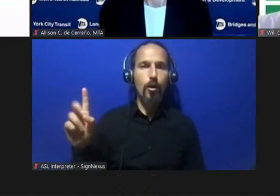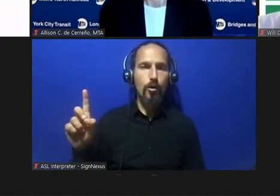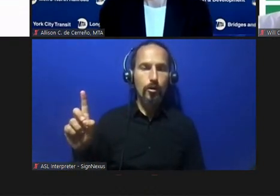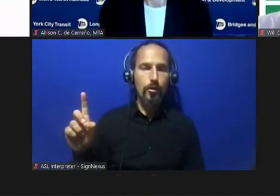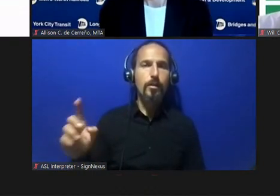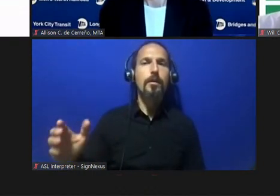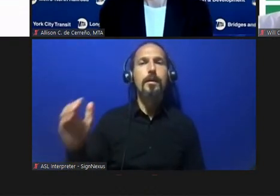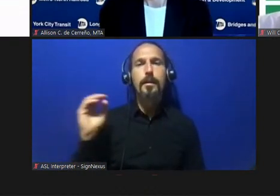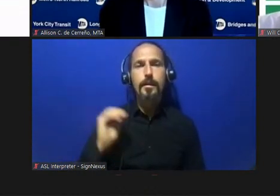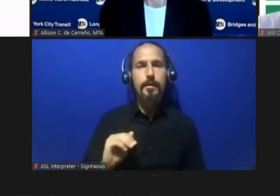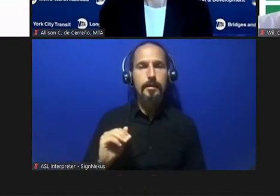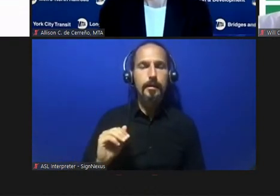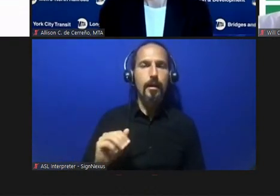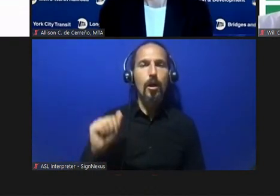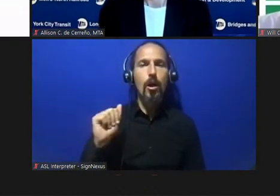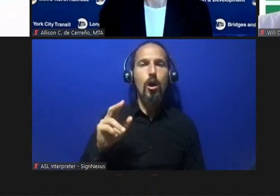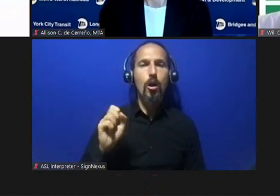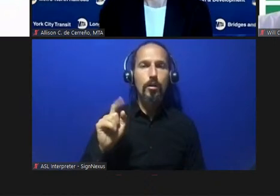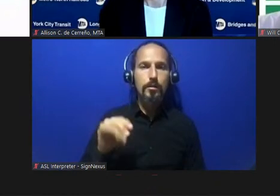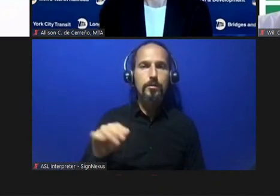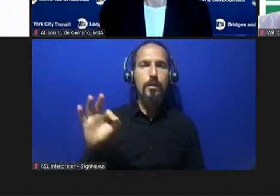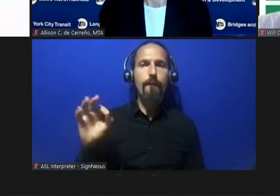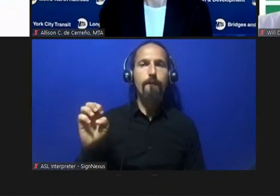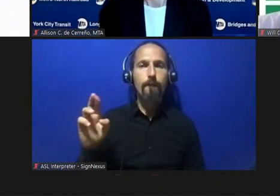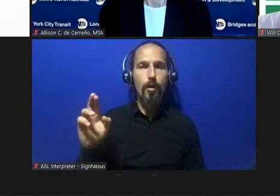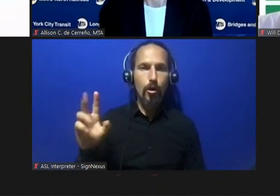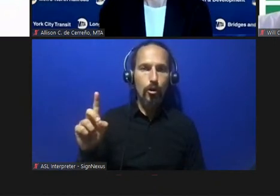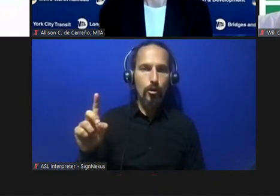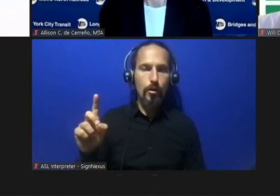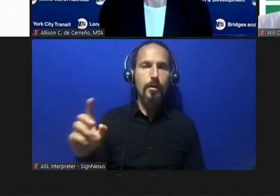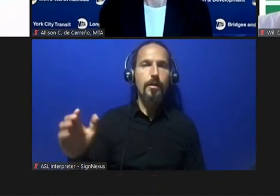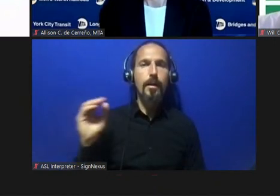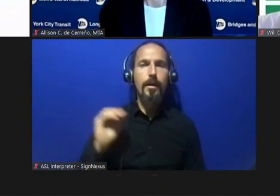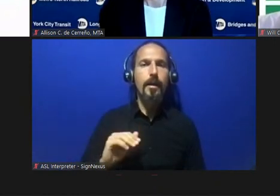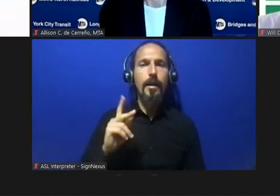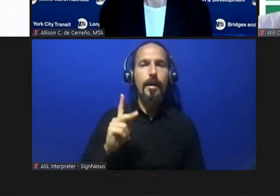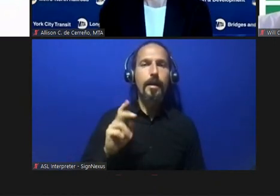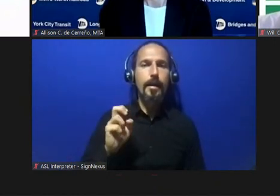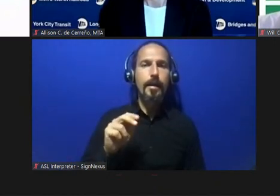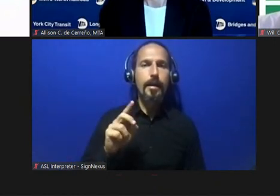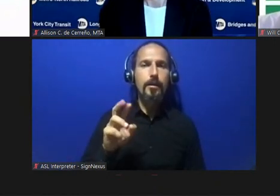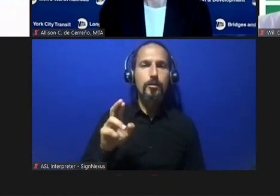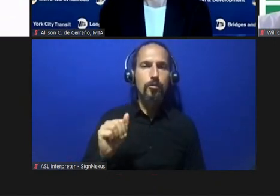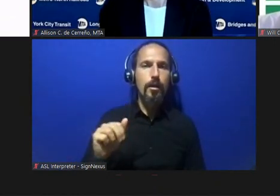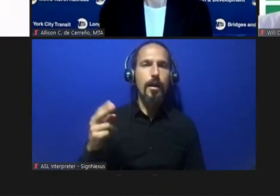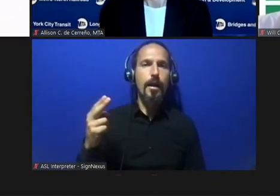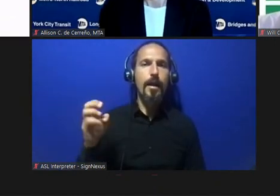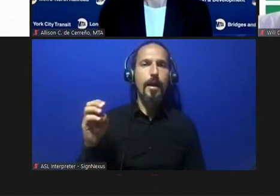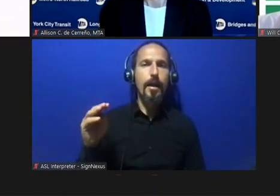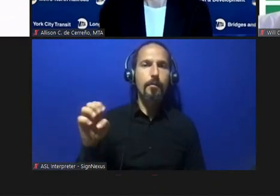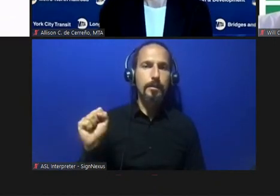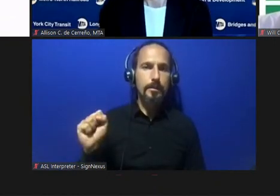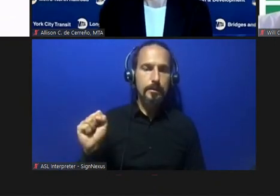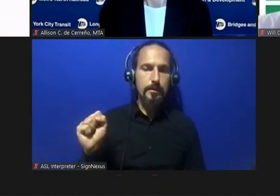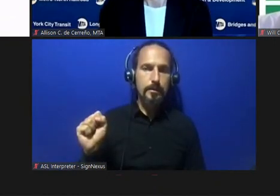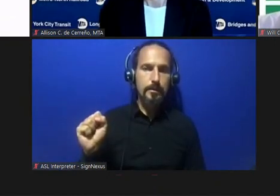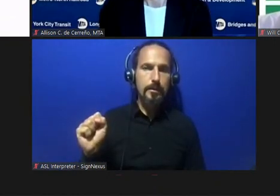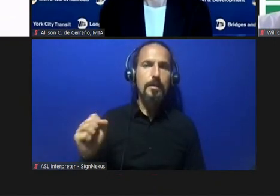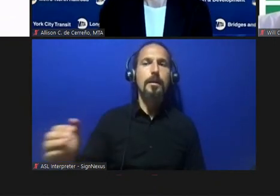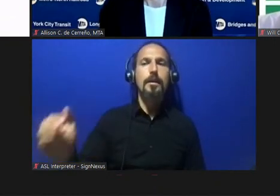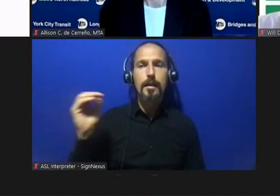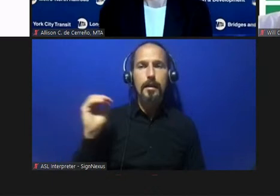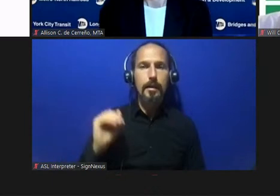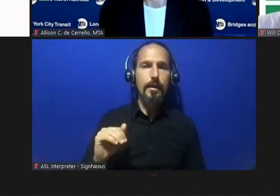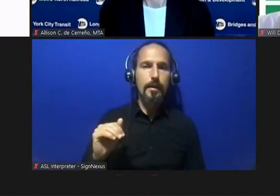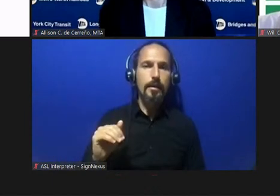next speaker is austin ferd but followed by kendra hems our next